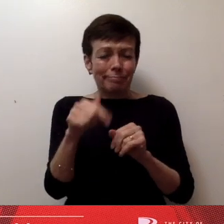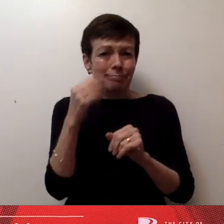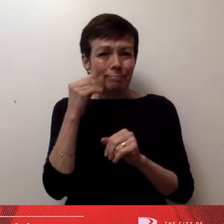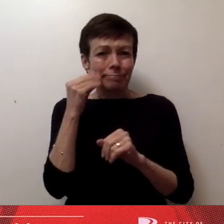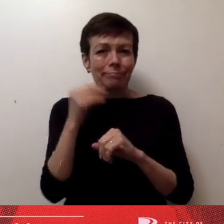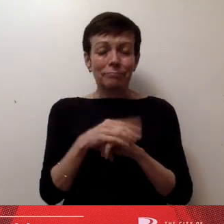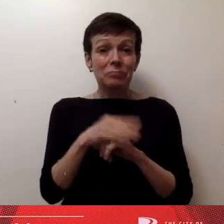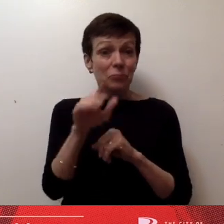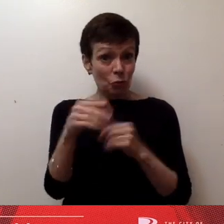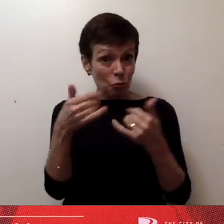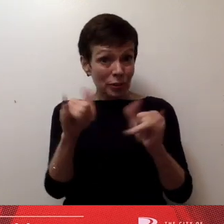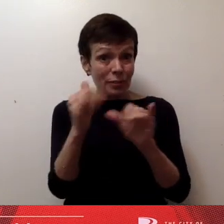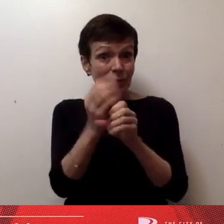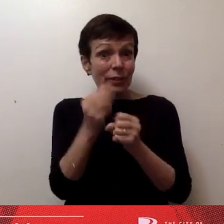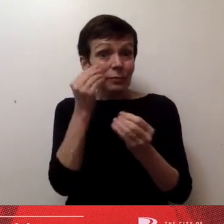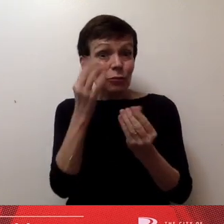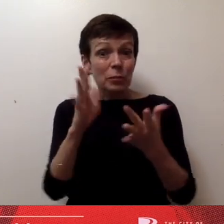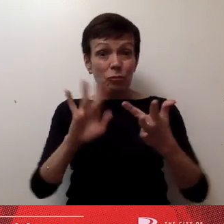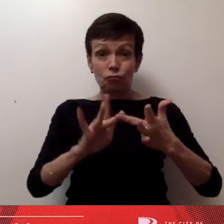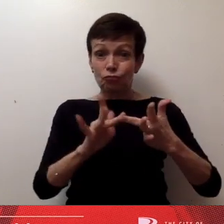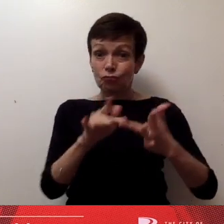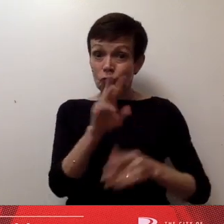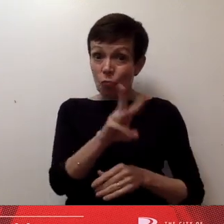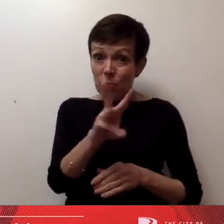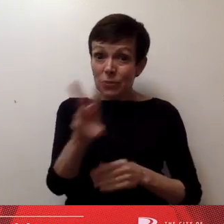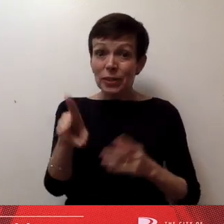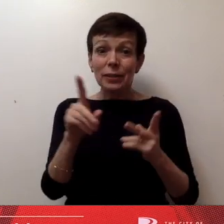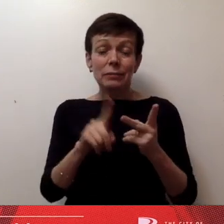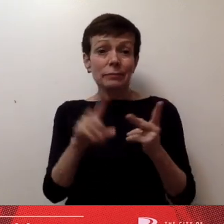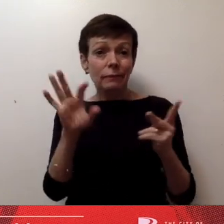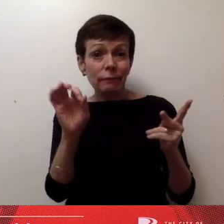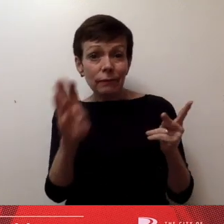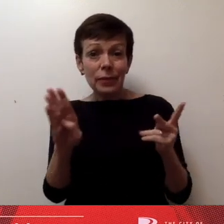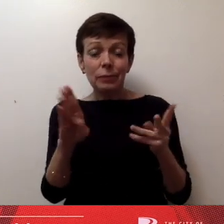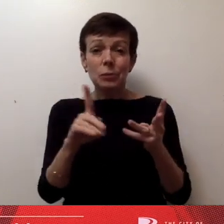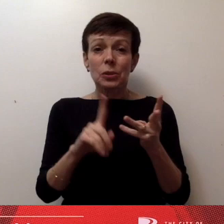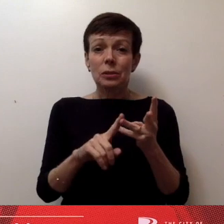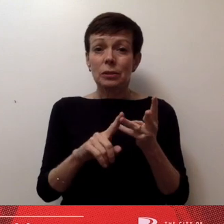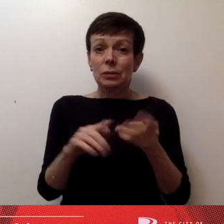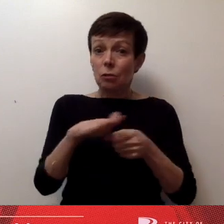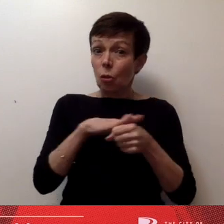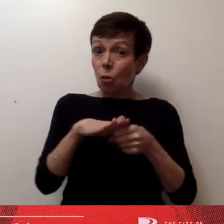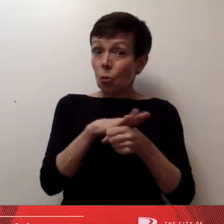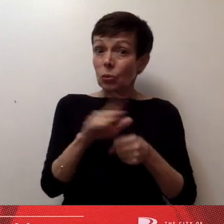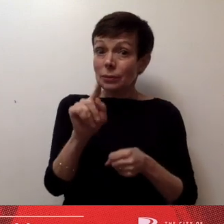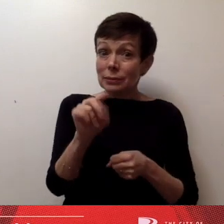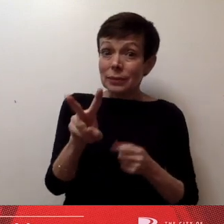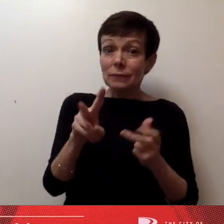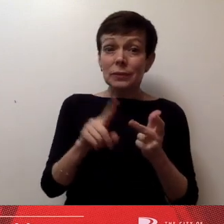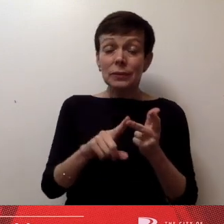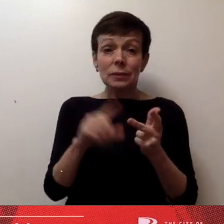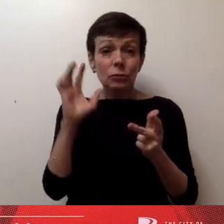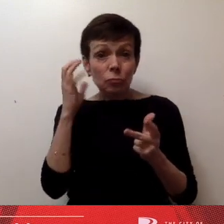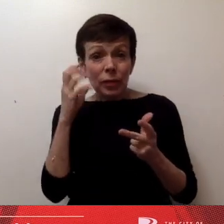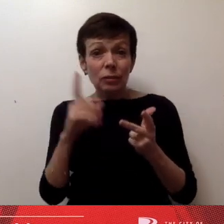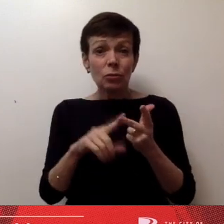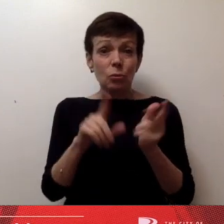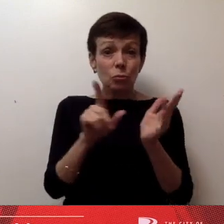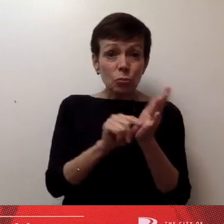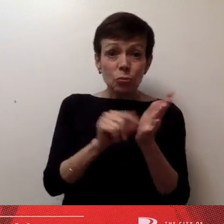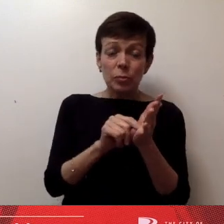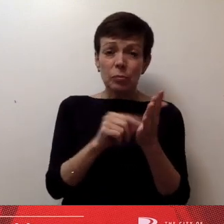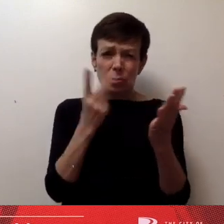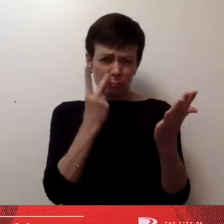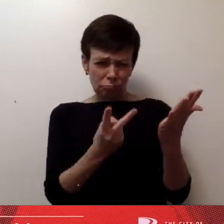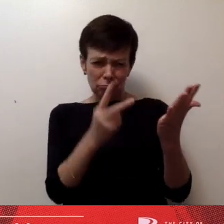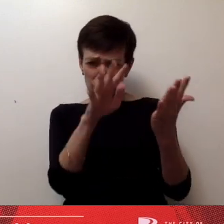of Red Deer information online, on social media. Certainly our local media have been great partners in getting information out there. And the